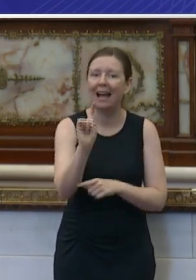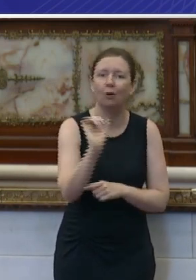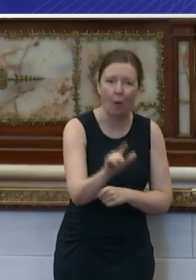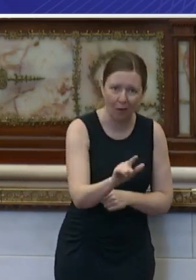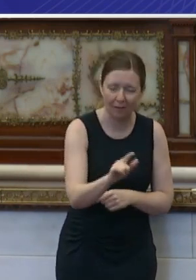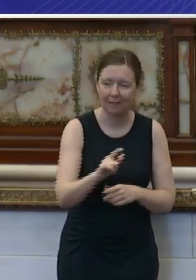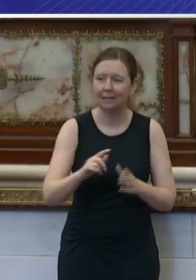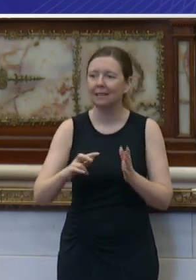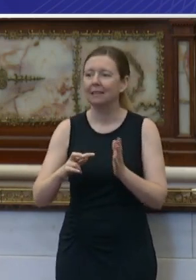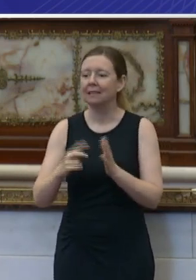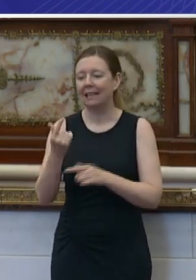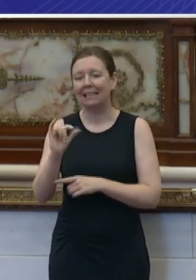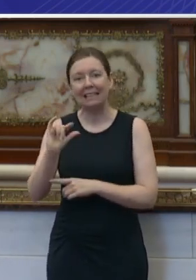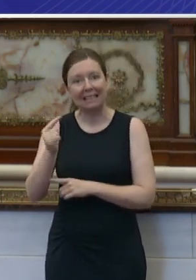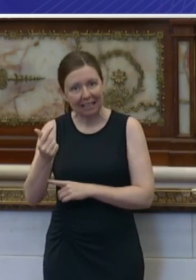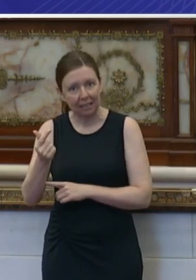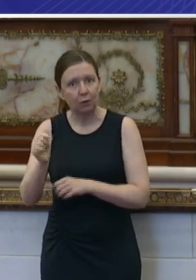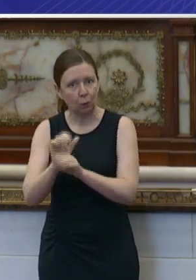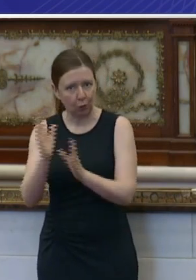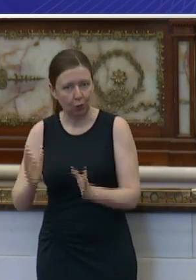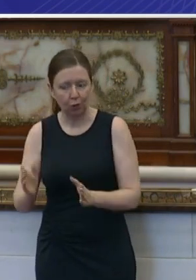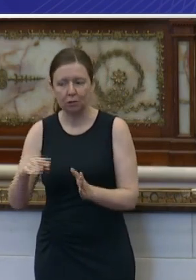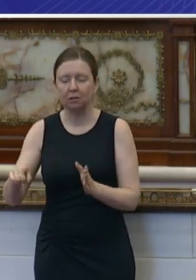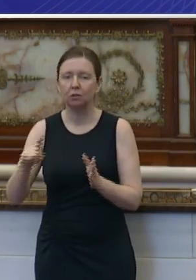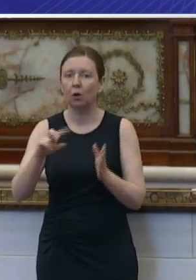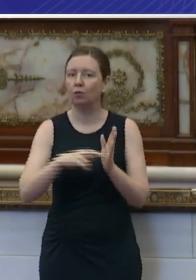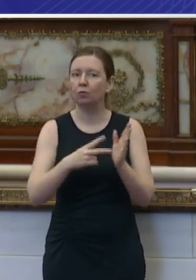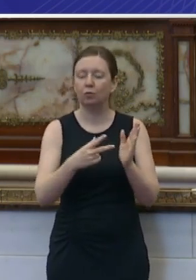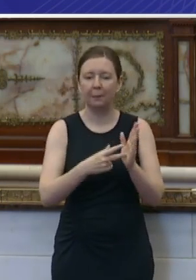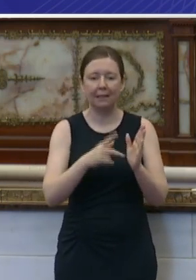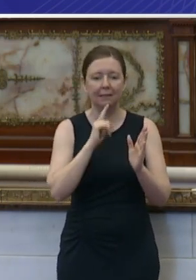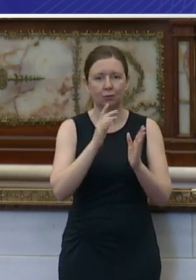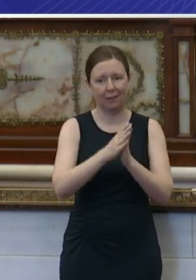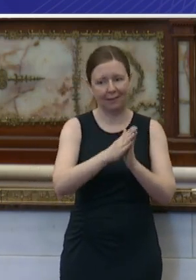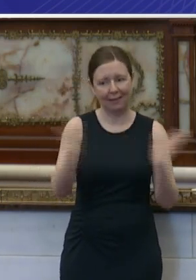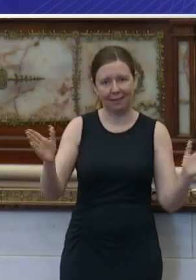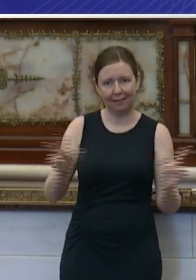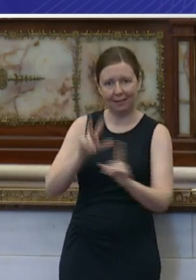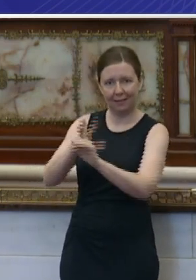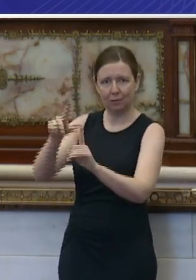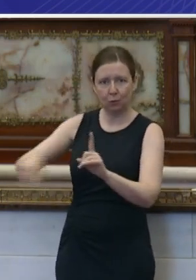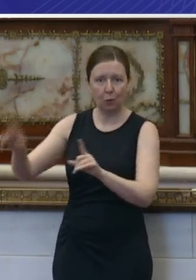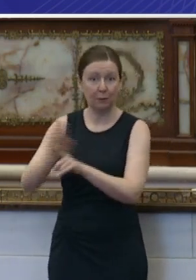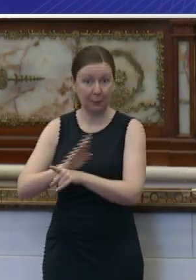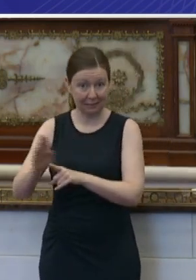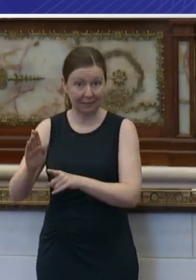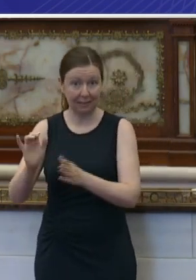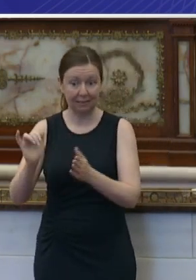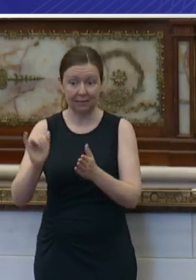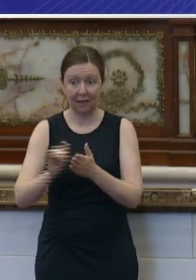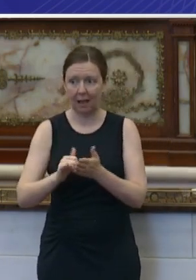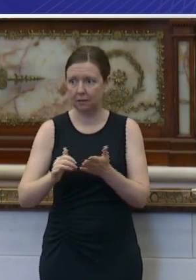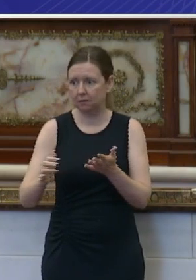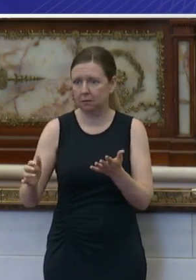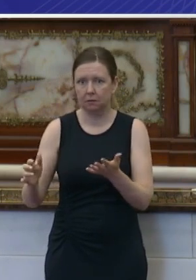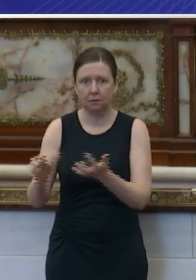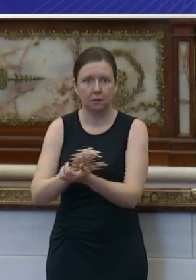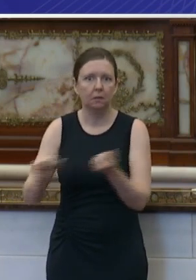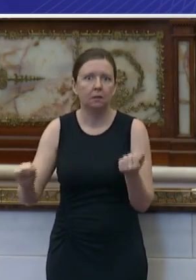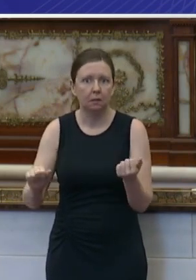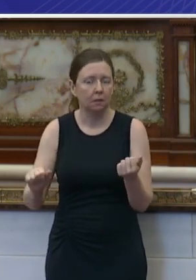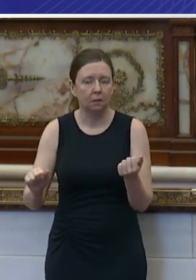gig workers and such. So it's expanding to those businesses that have been obliterated, under